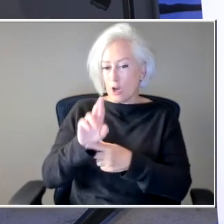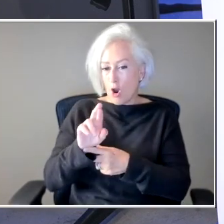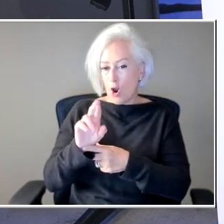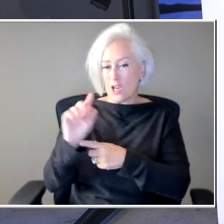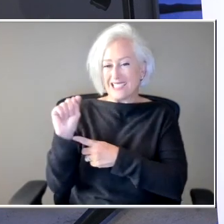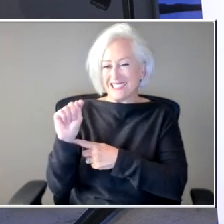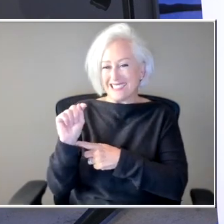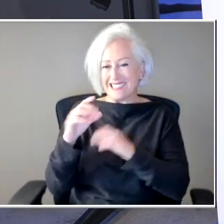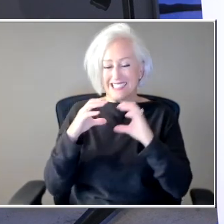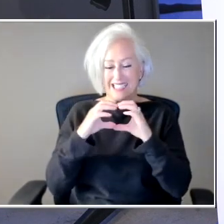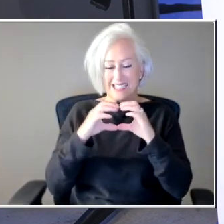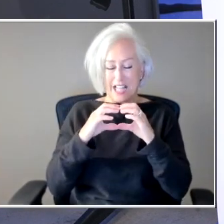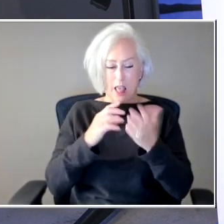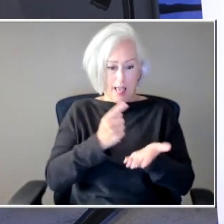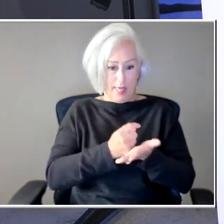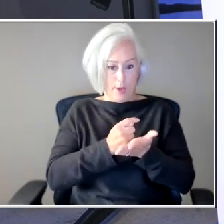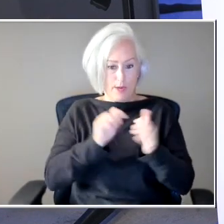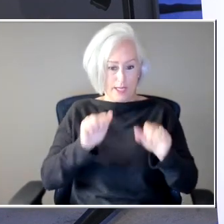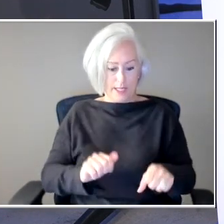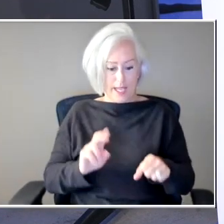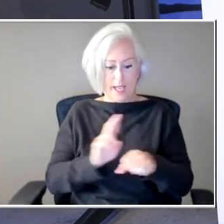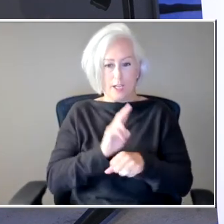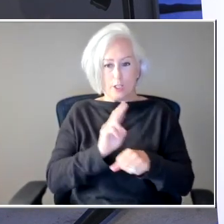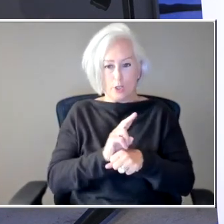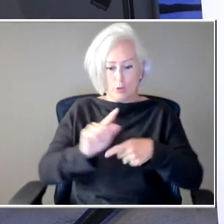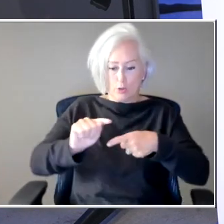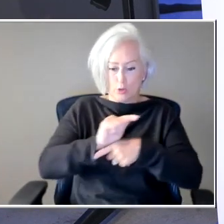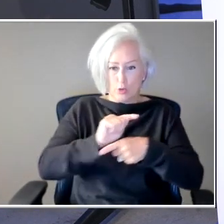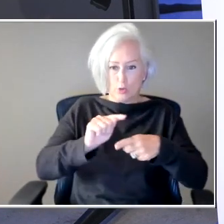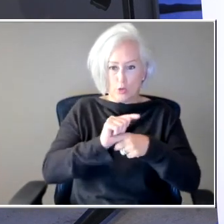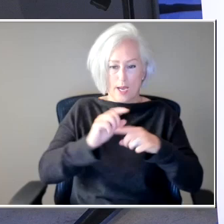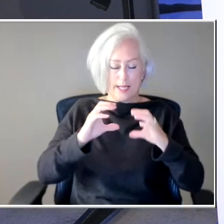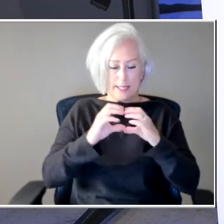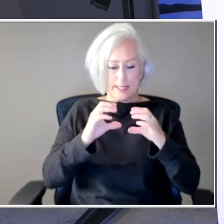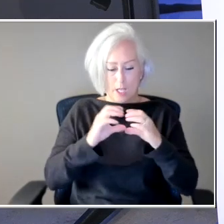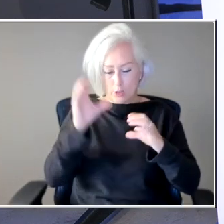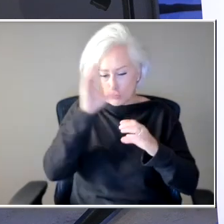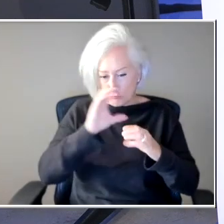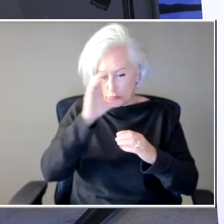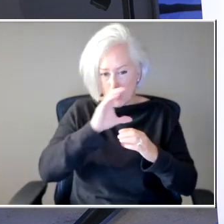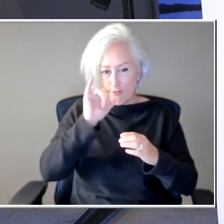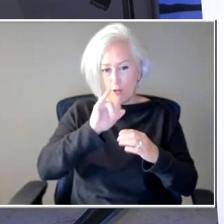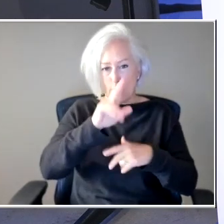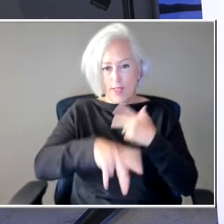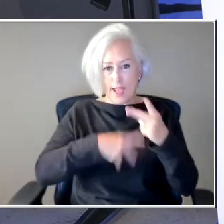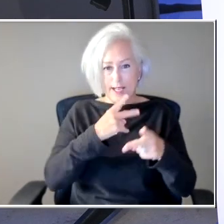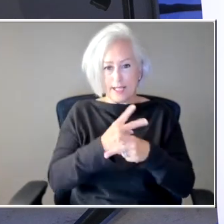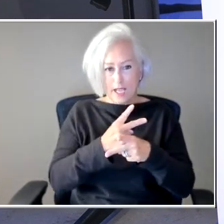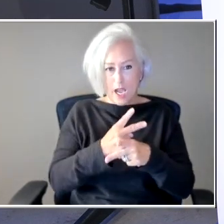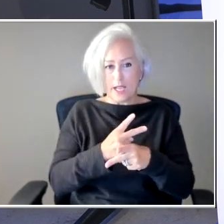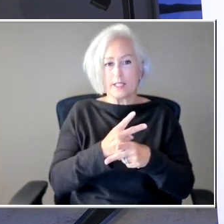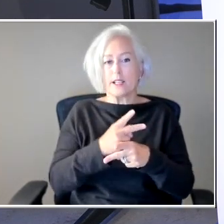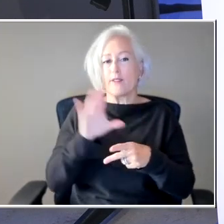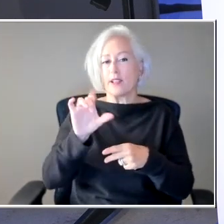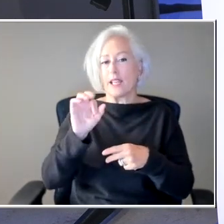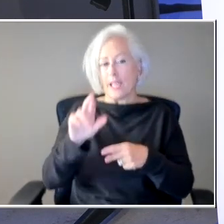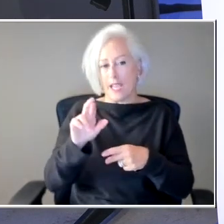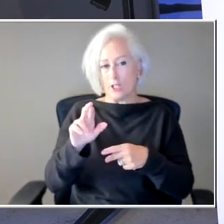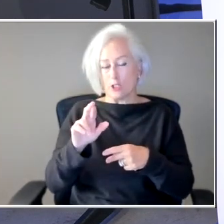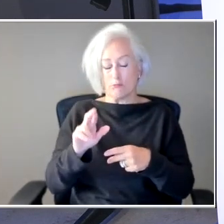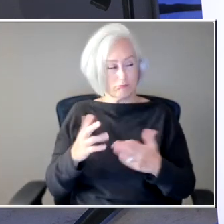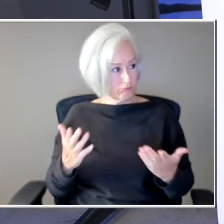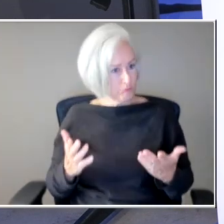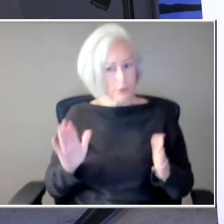this program, could be used to train cells to be looking for those types of tumors or cancers more proactively? That's a great question,